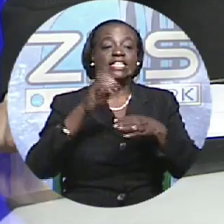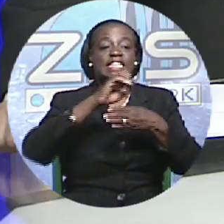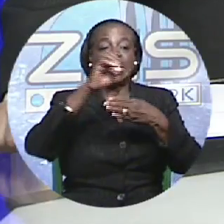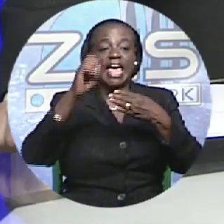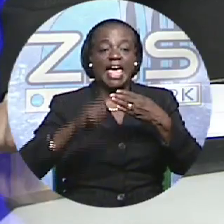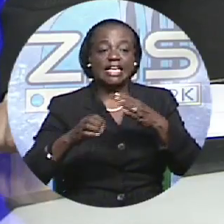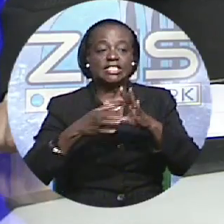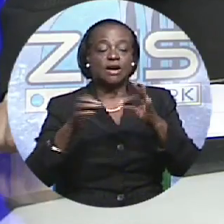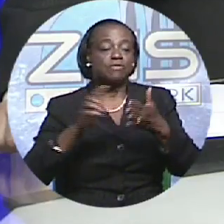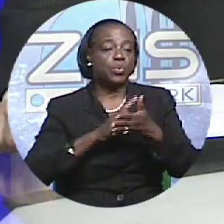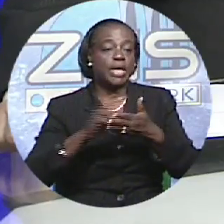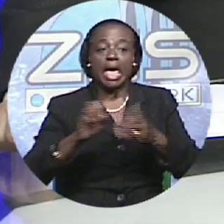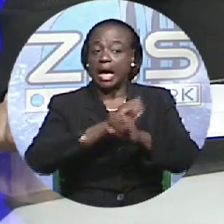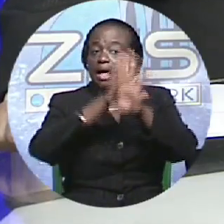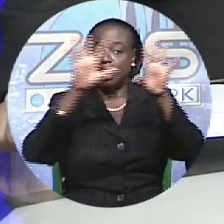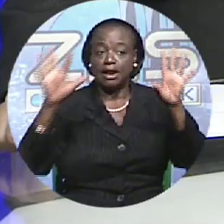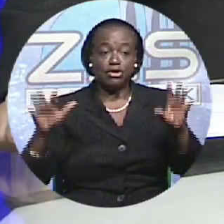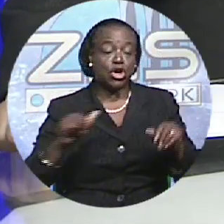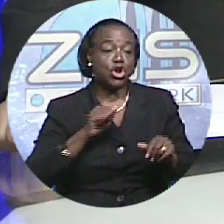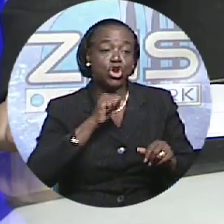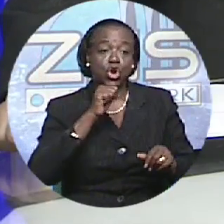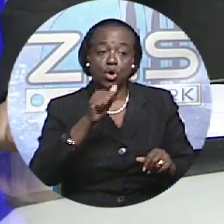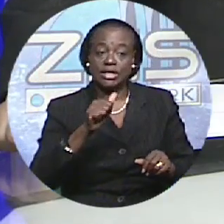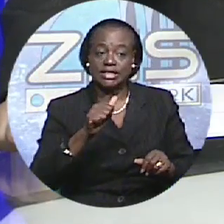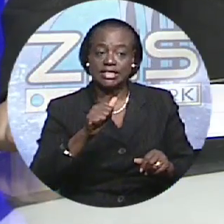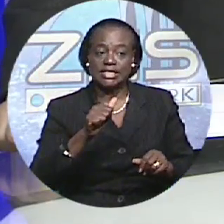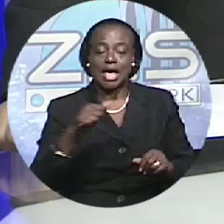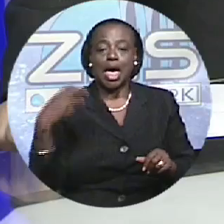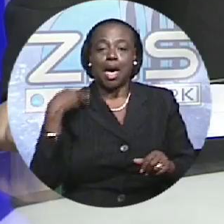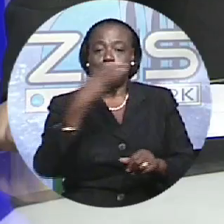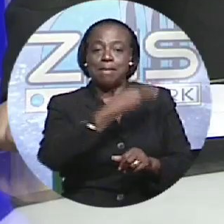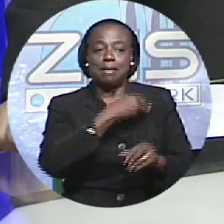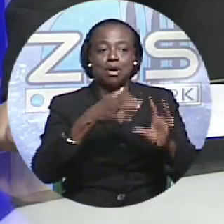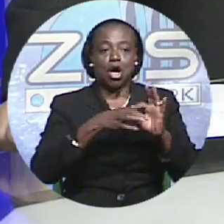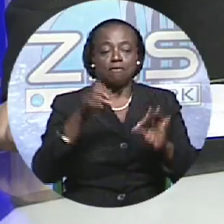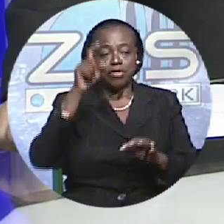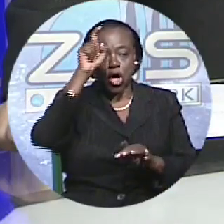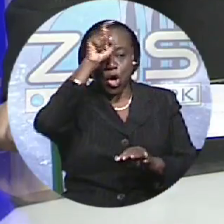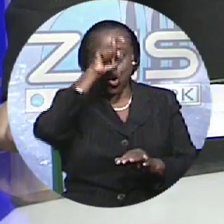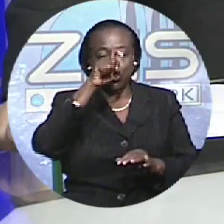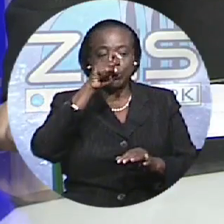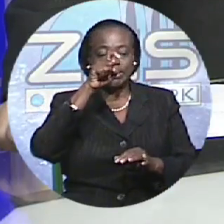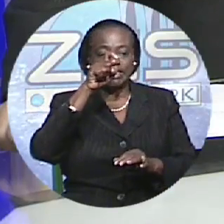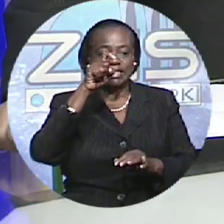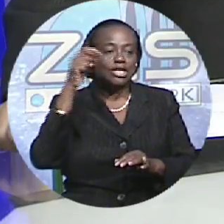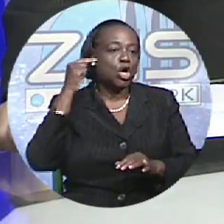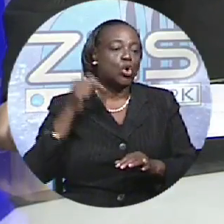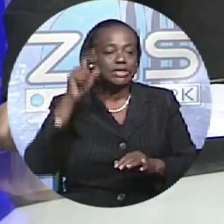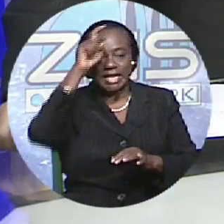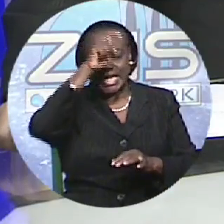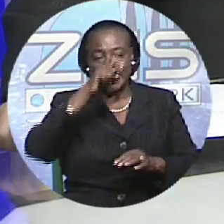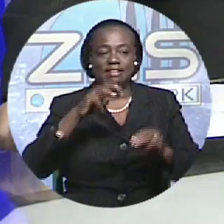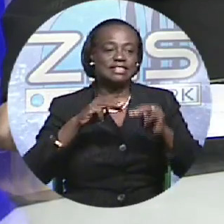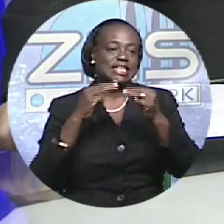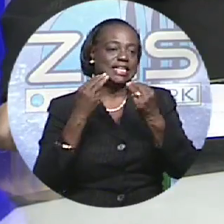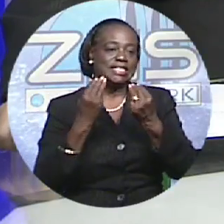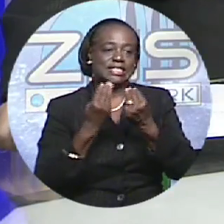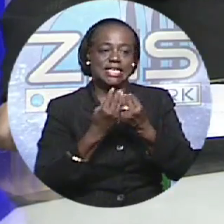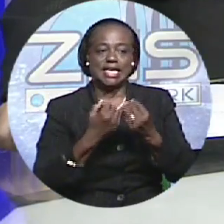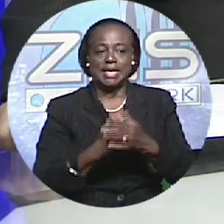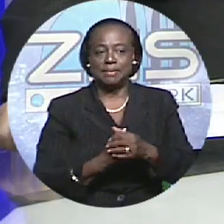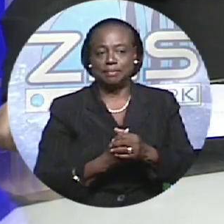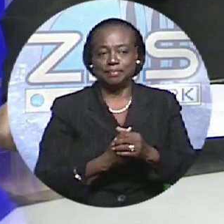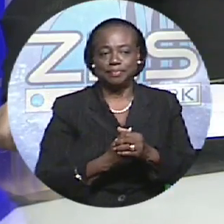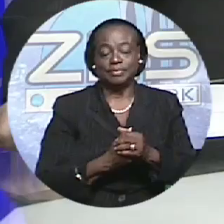team. Clearly. And clearly, that's why you have so much hate. And you're wearing blue because I'm on the blue team. Haterade. I know that the The producer's going to Family give me Island Connection, brought to you